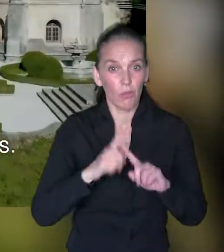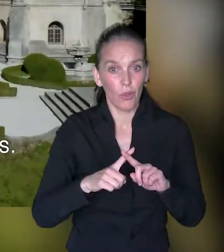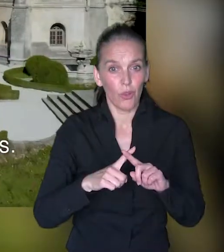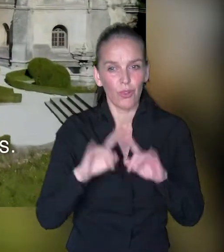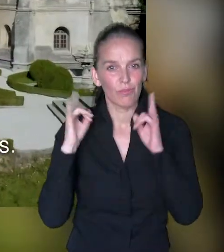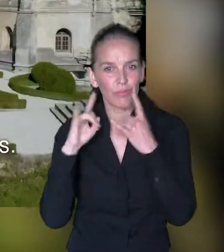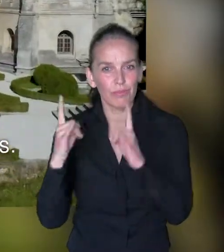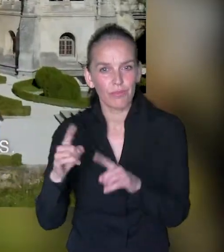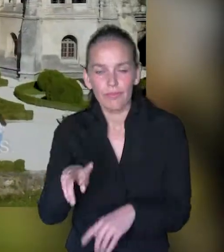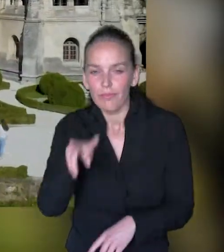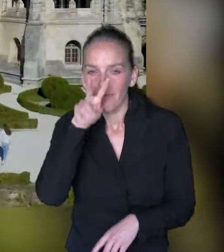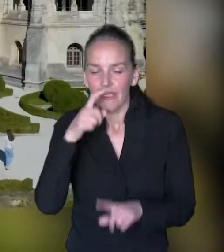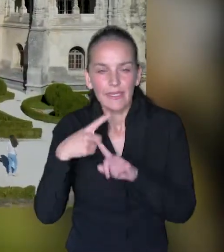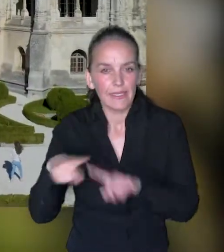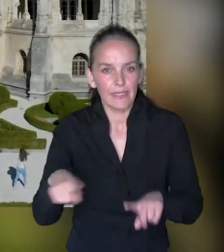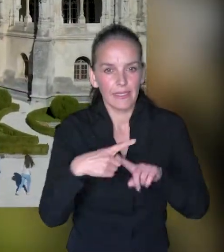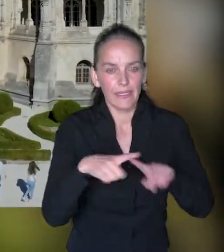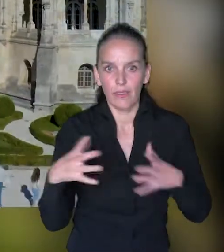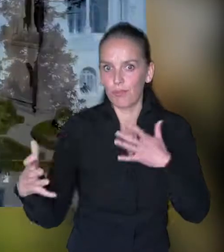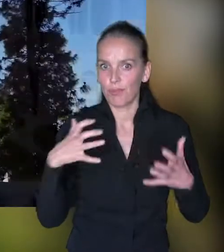clash of aromas.